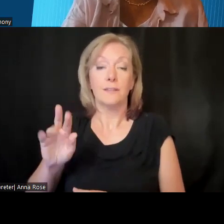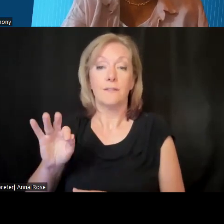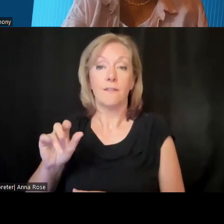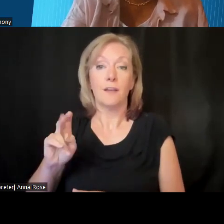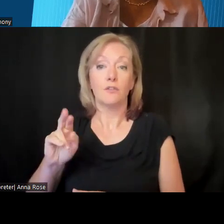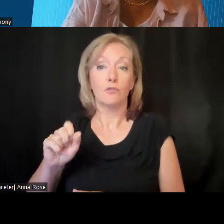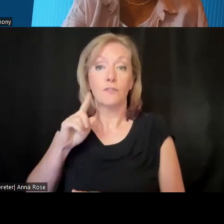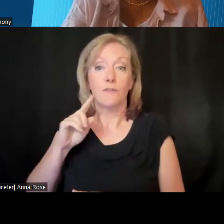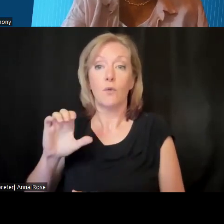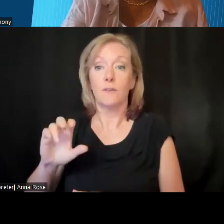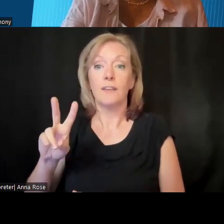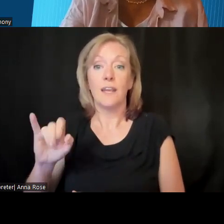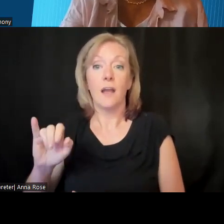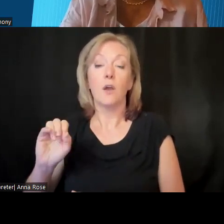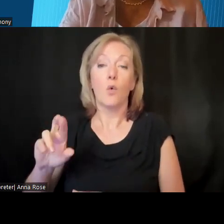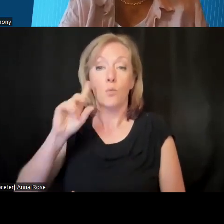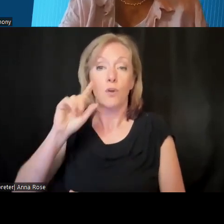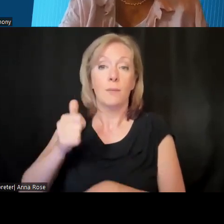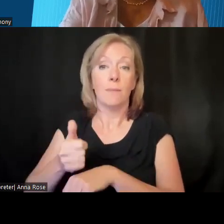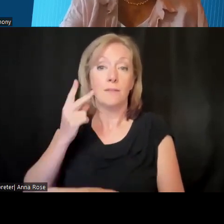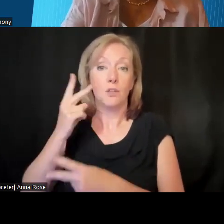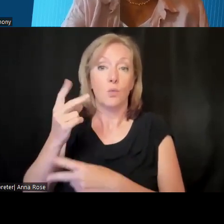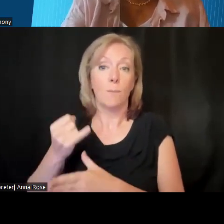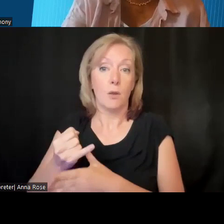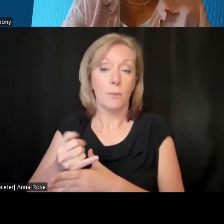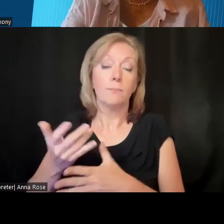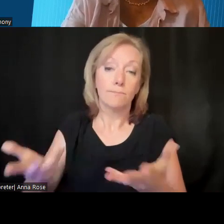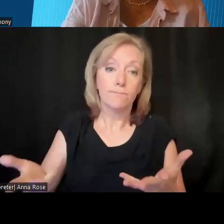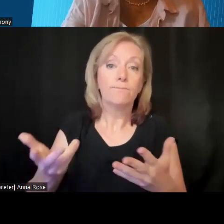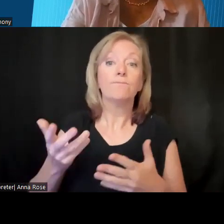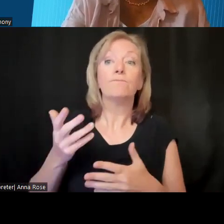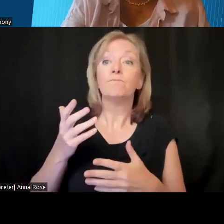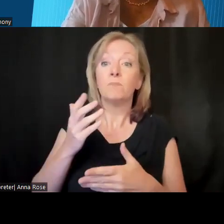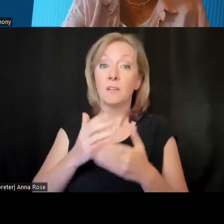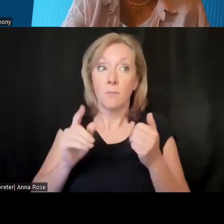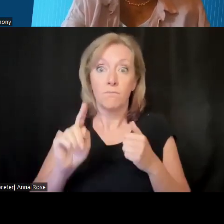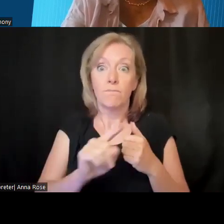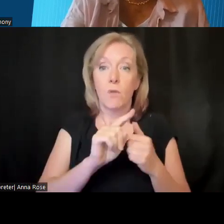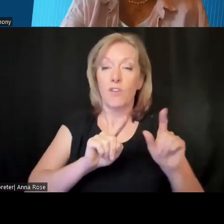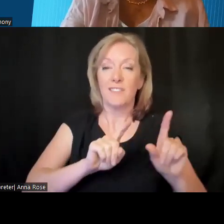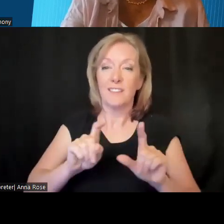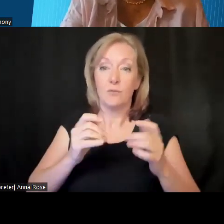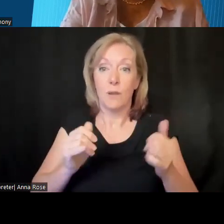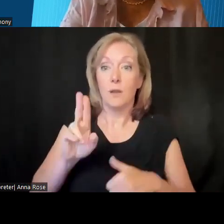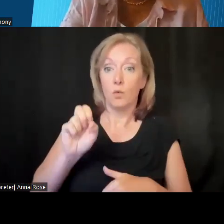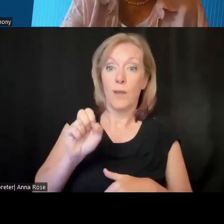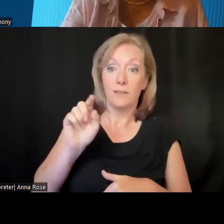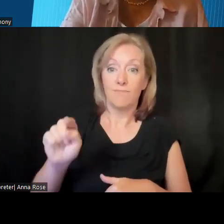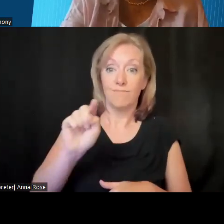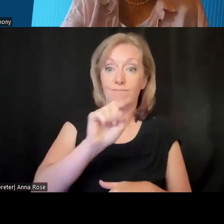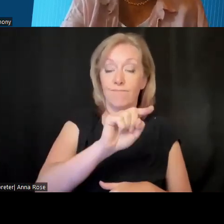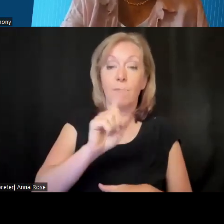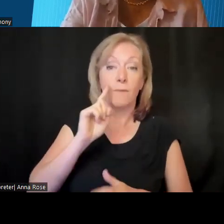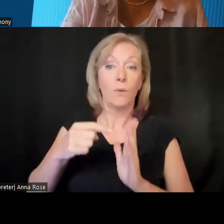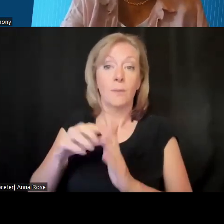or brain-based visual impairment. We have people who are trialing this across our country. We have people in my